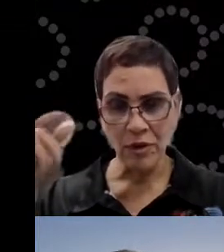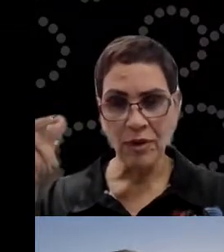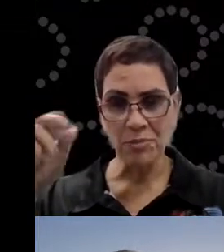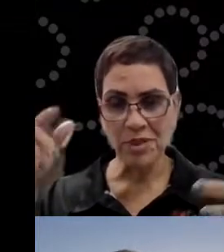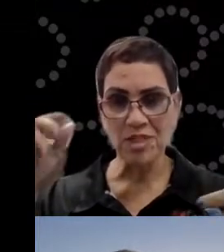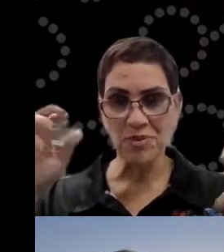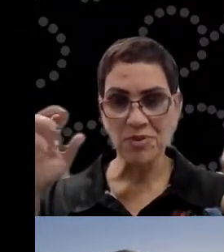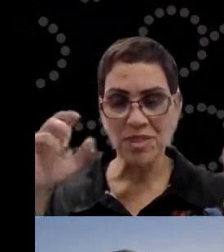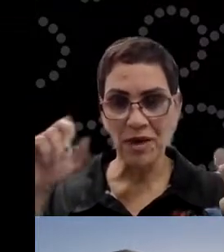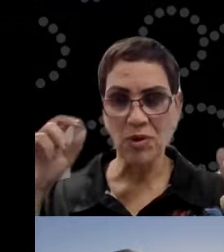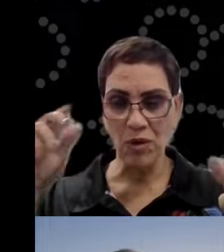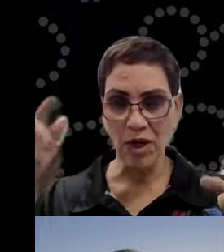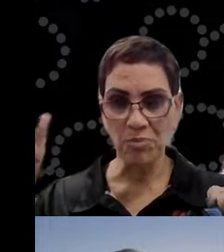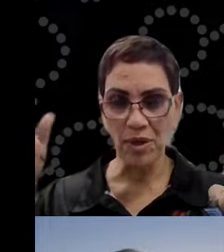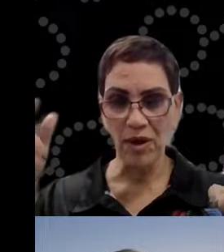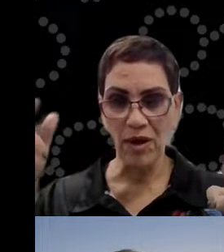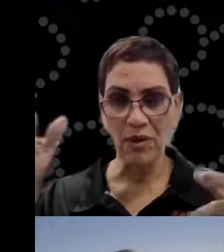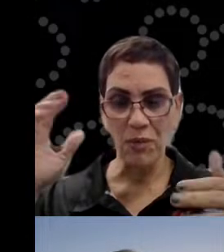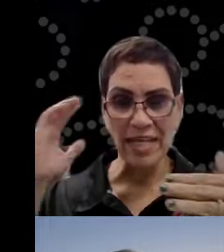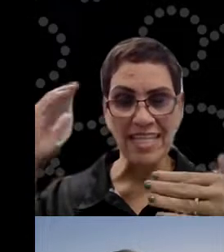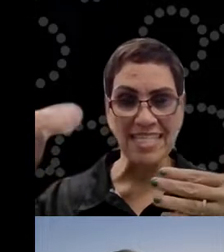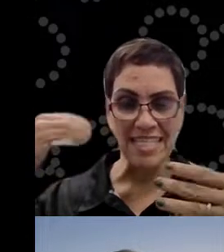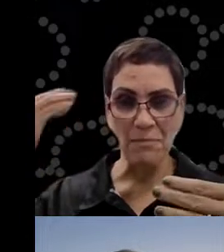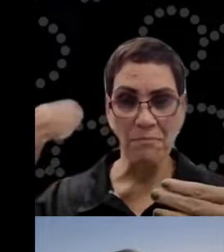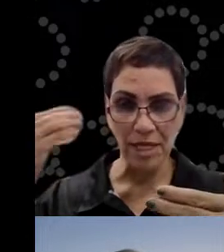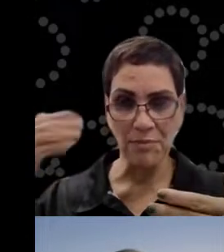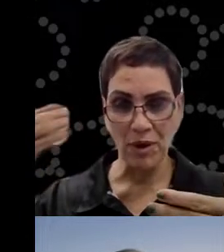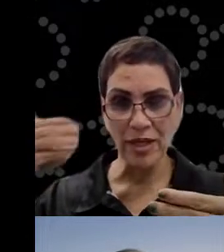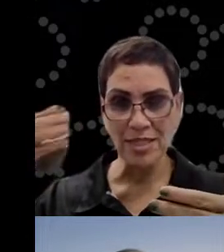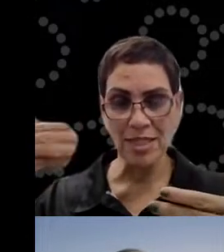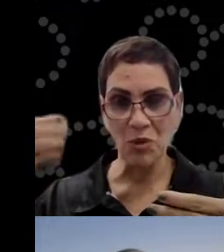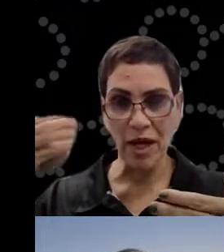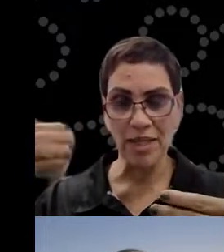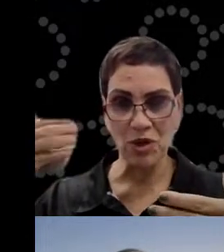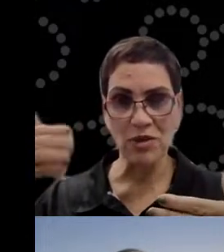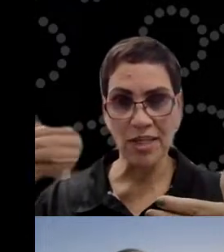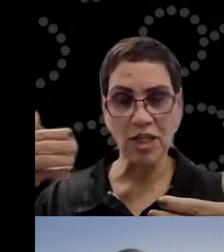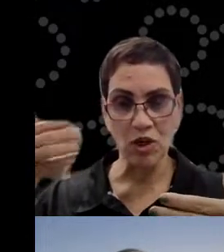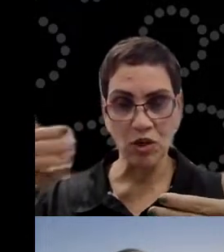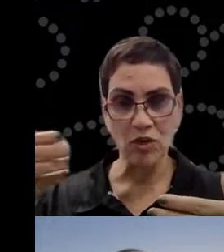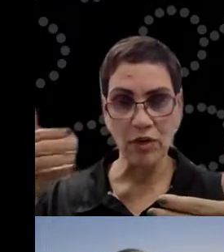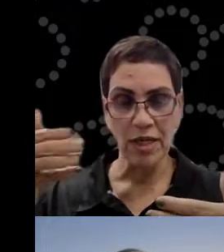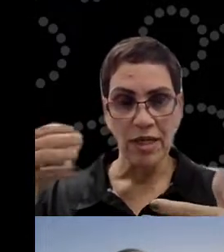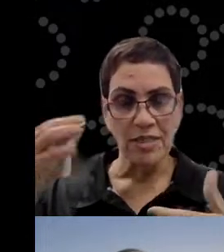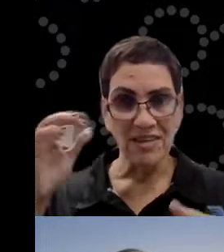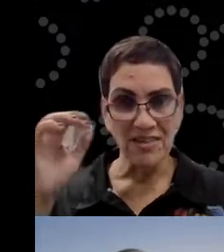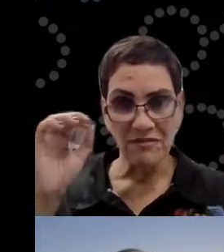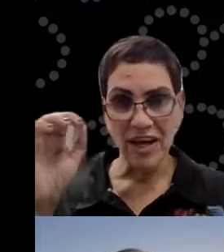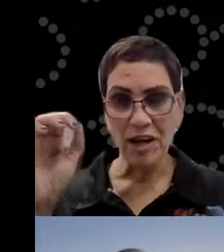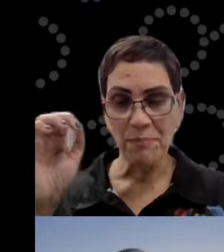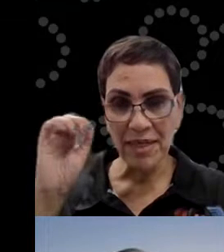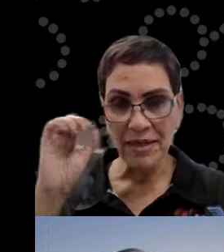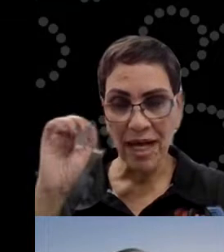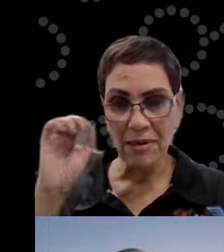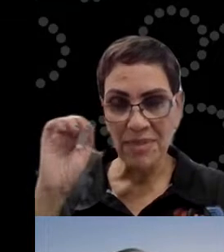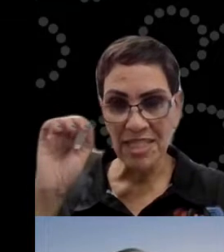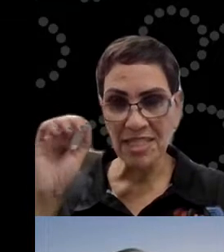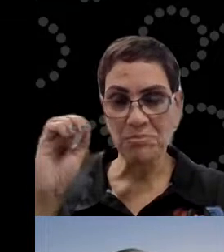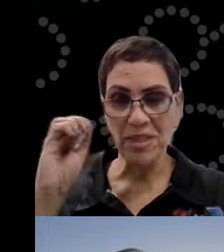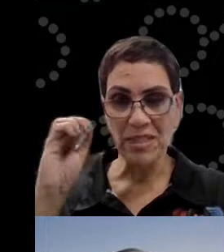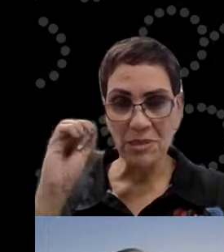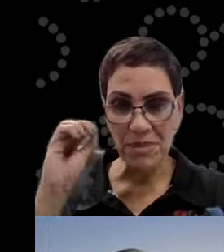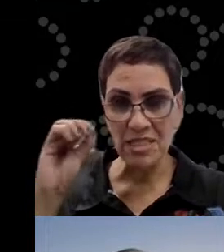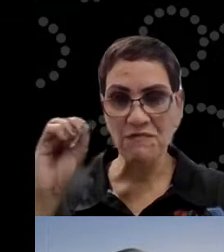because adult learning principles don't quite apply when there's an embedded bias in the way that you think and learn. So